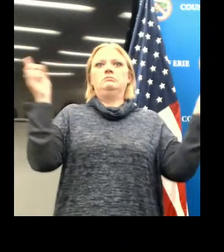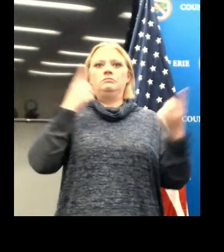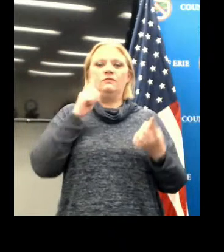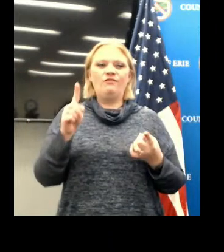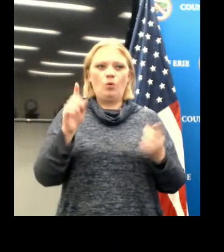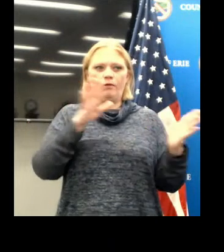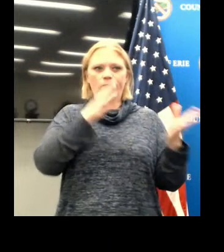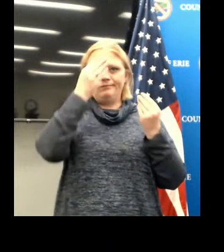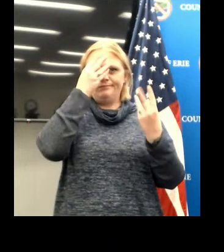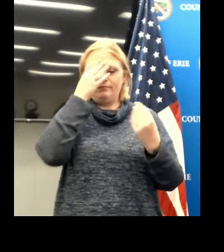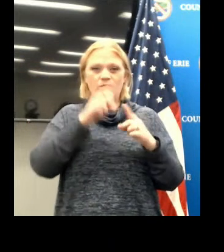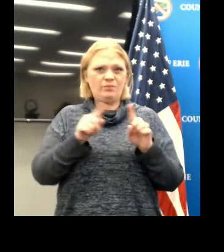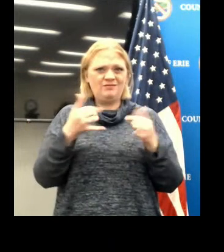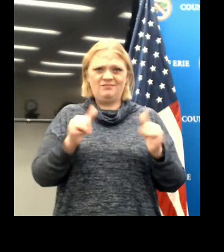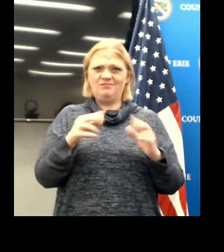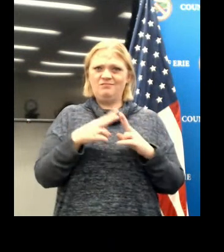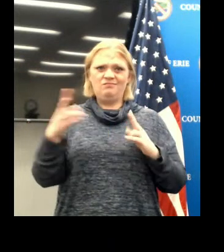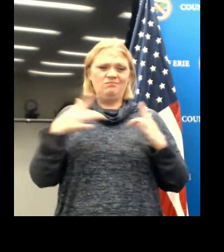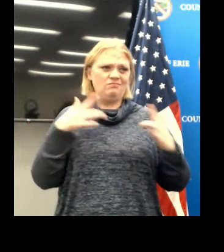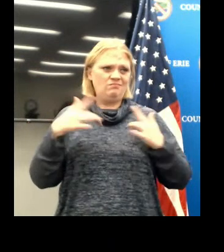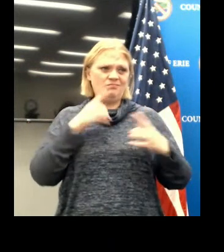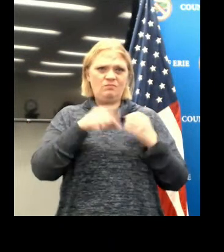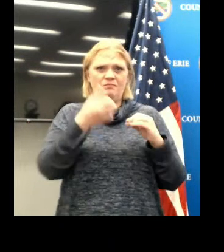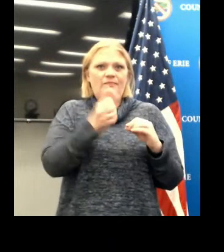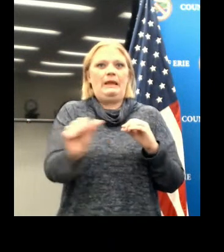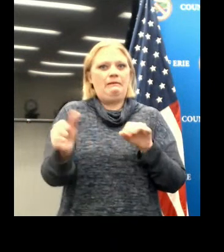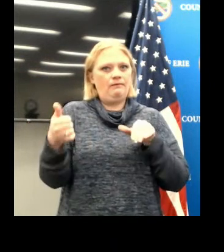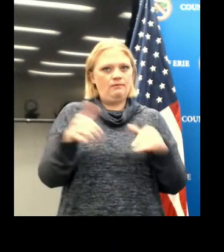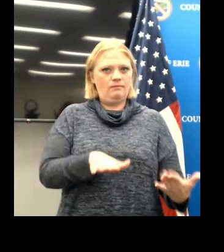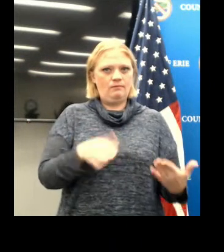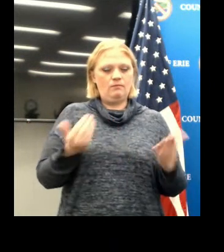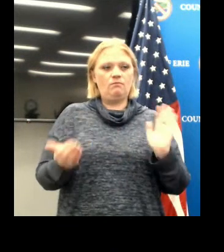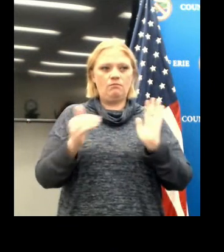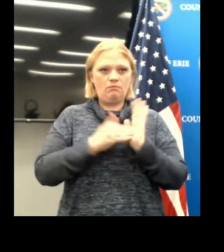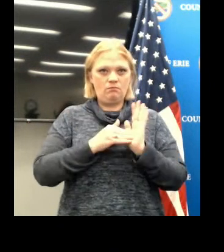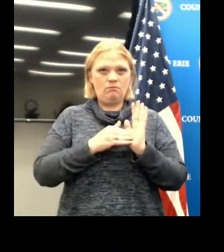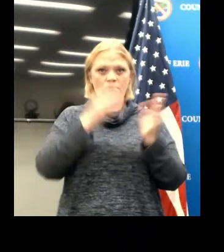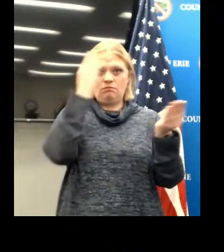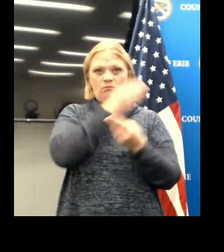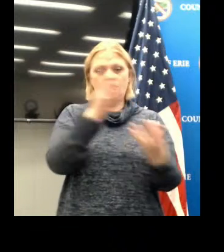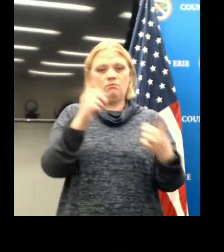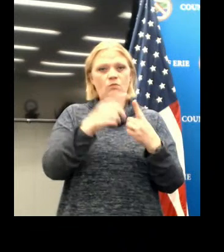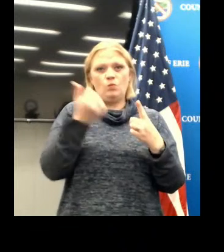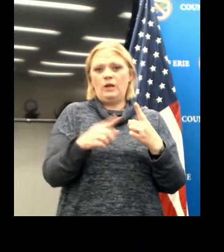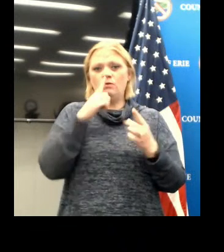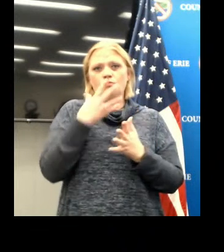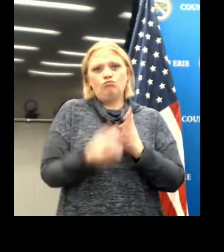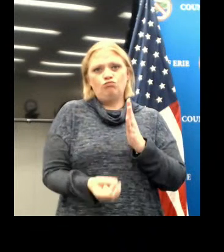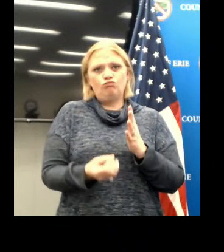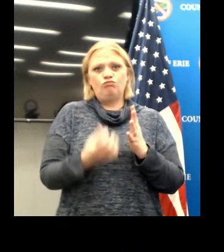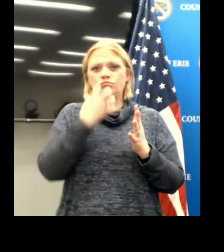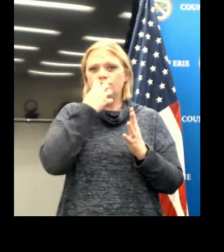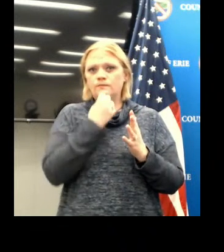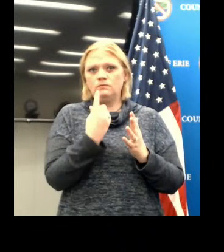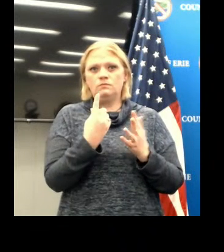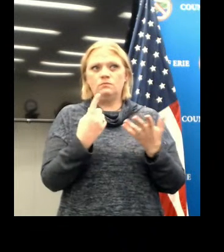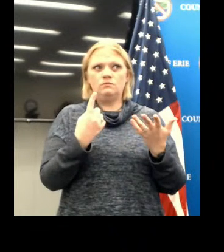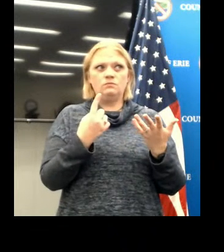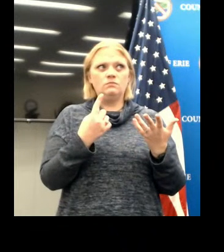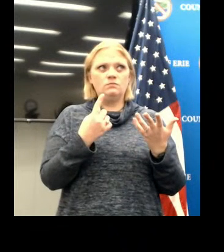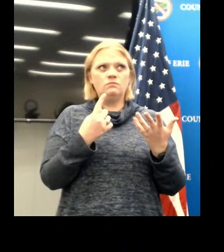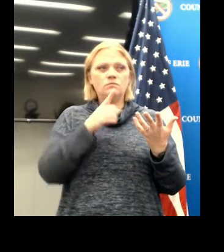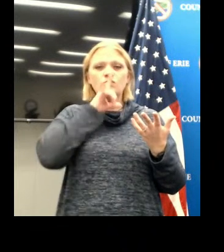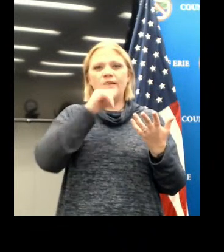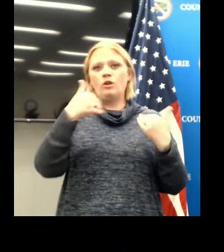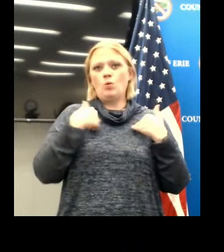concerned, as we always are, about any death. So once again, to all those who've lost a loved one, you certainly